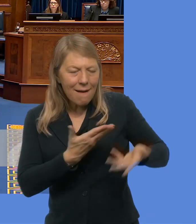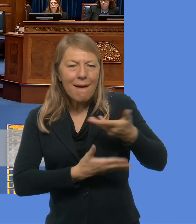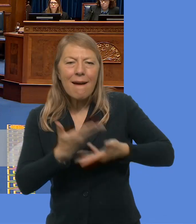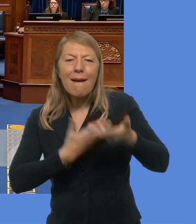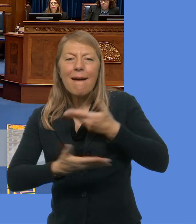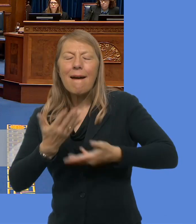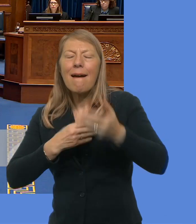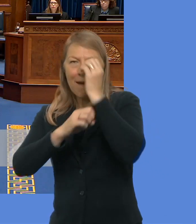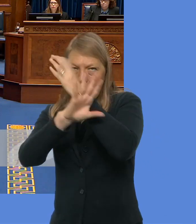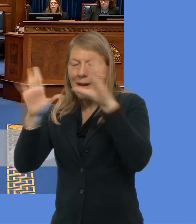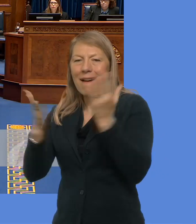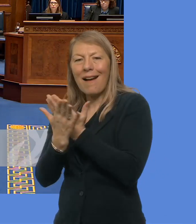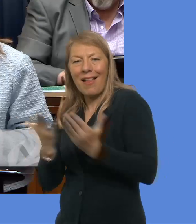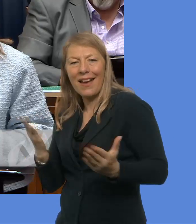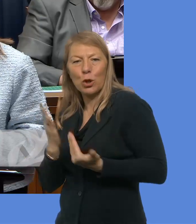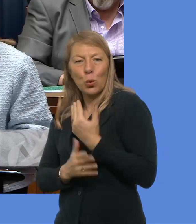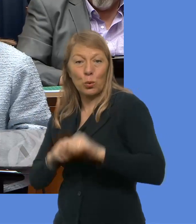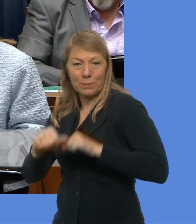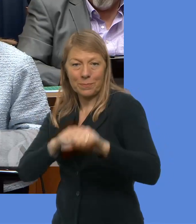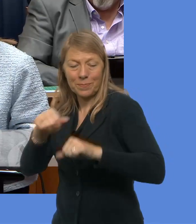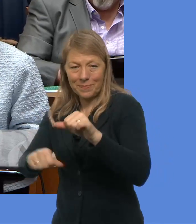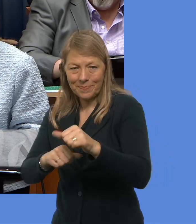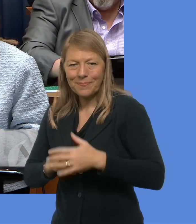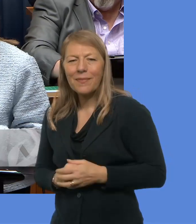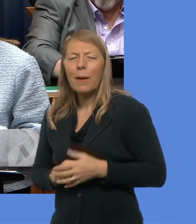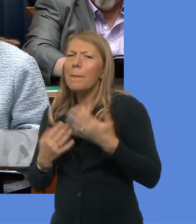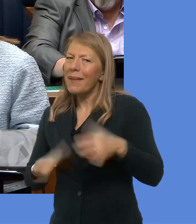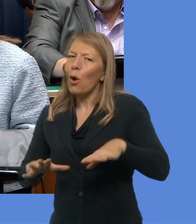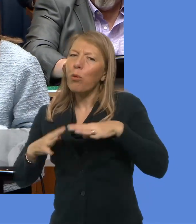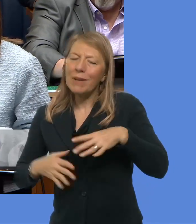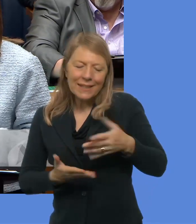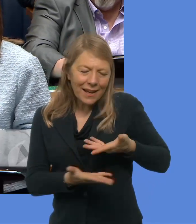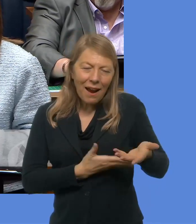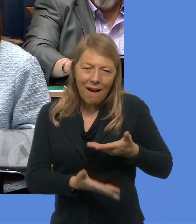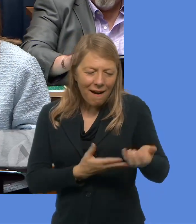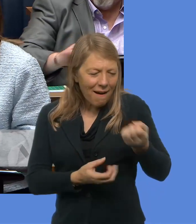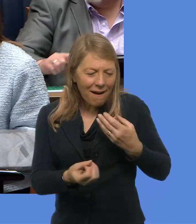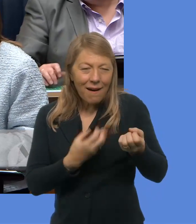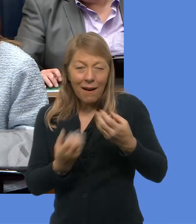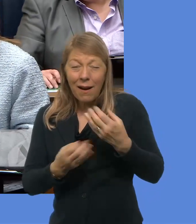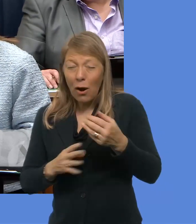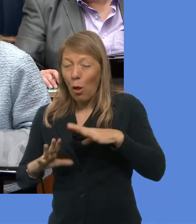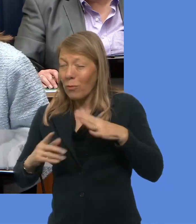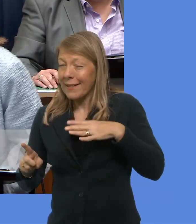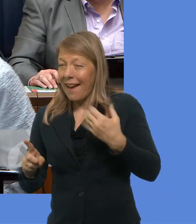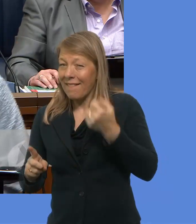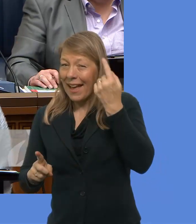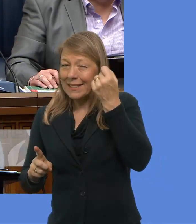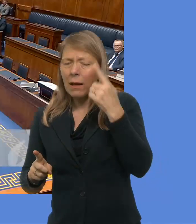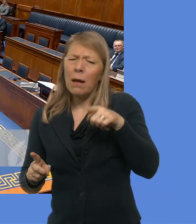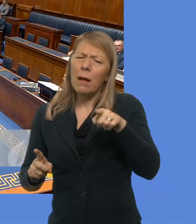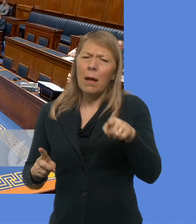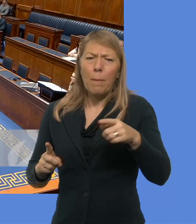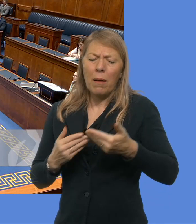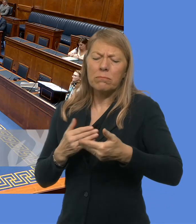the scheme could work, and have identified many areas where the views of both the public and bereavement organisations will be very welcome.